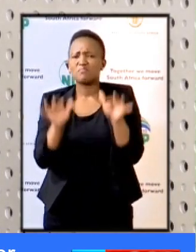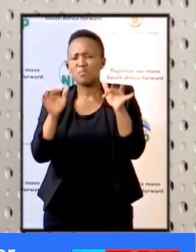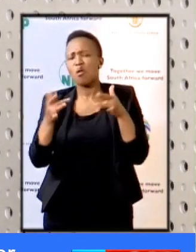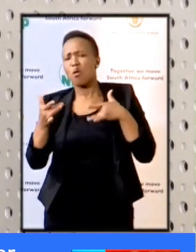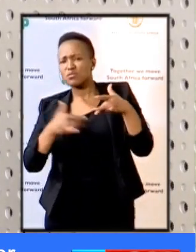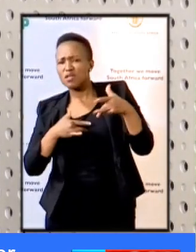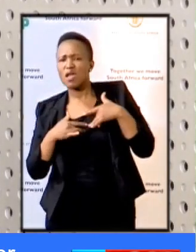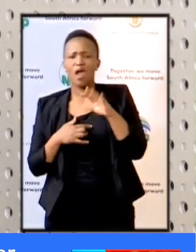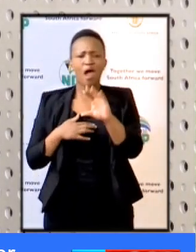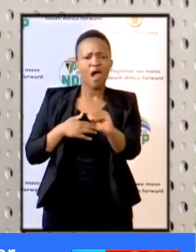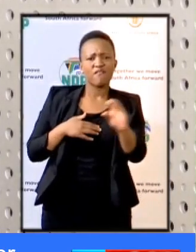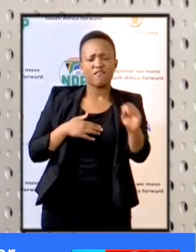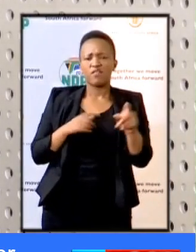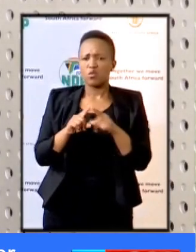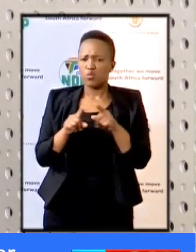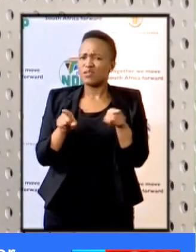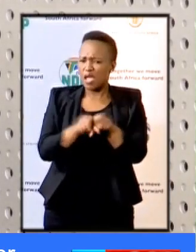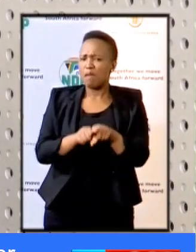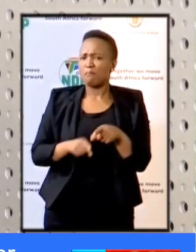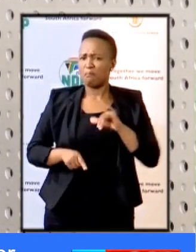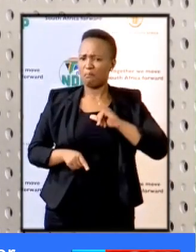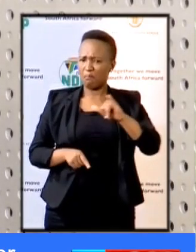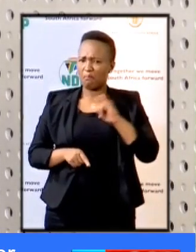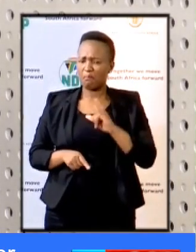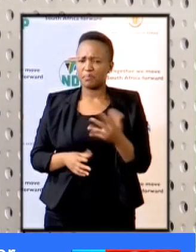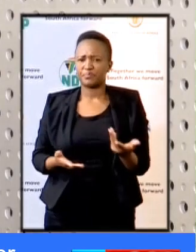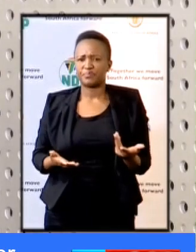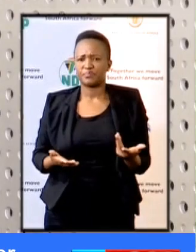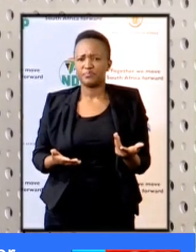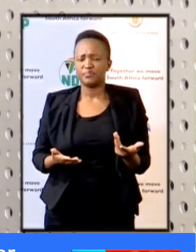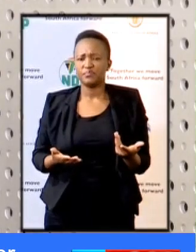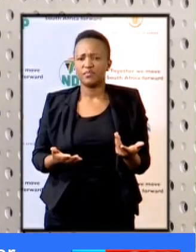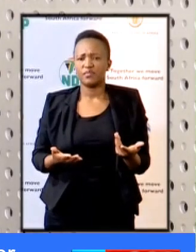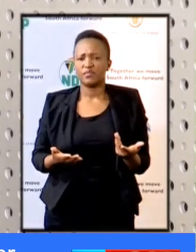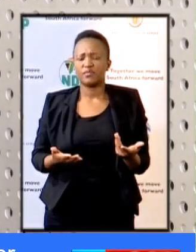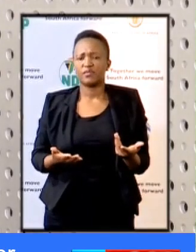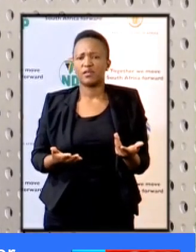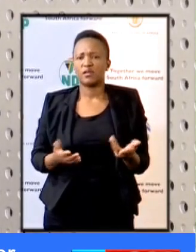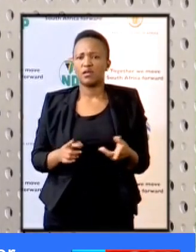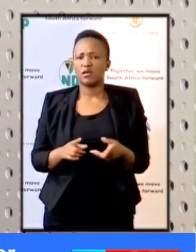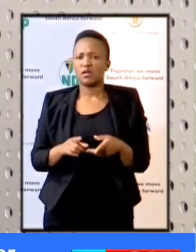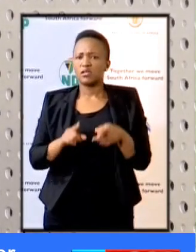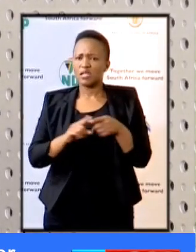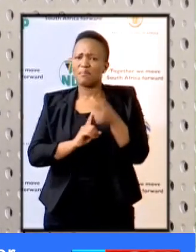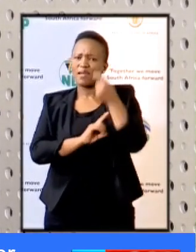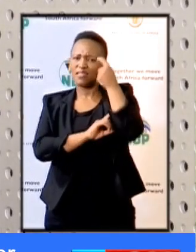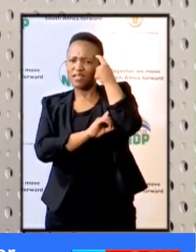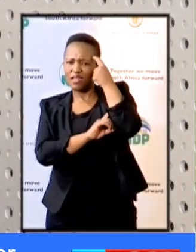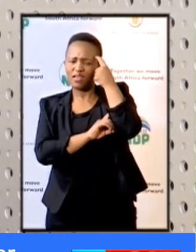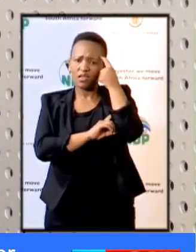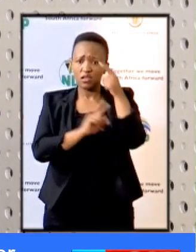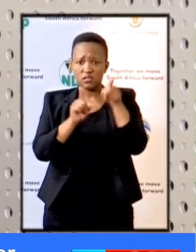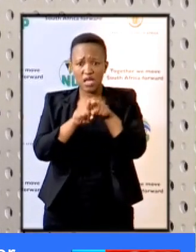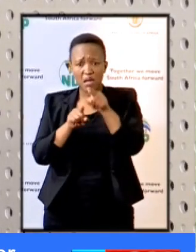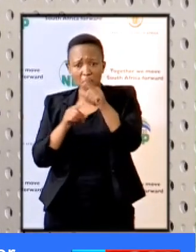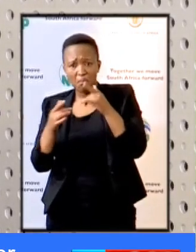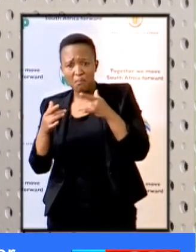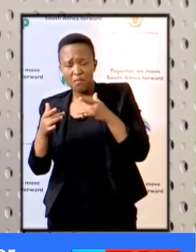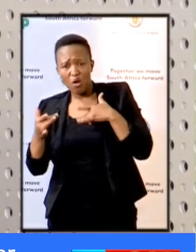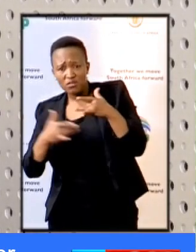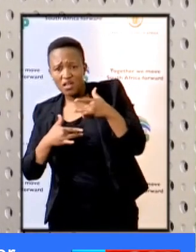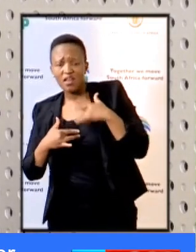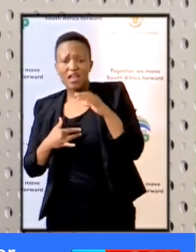are just on the same page. We have the equal thinking capacity like yourselves, concerns